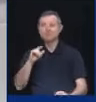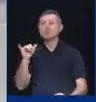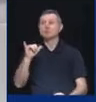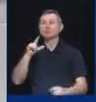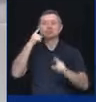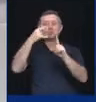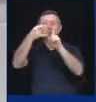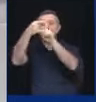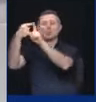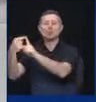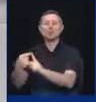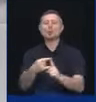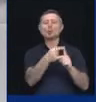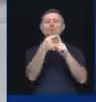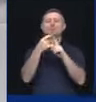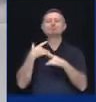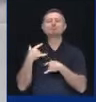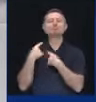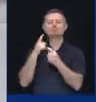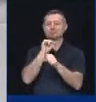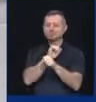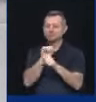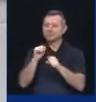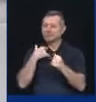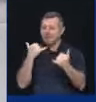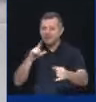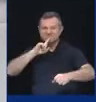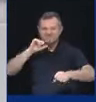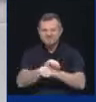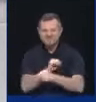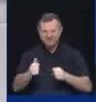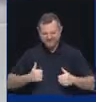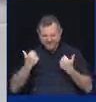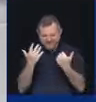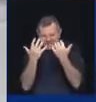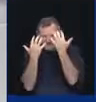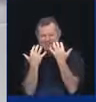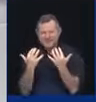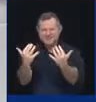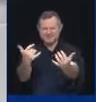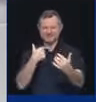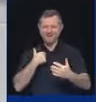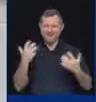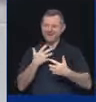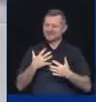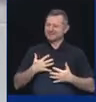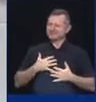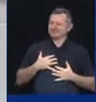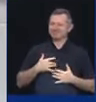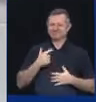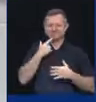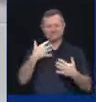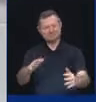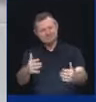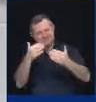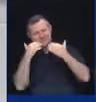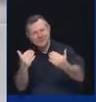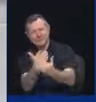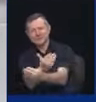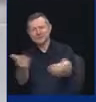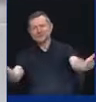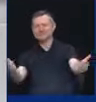It's kind of amazing to be here, and thank you. I wish we could do something about the heat.